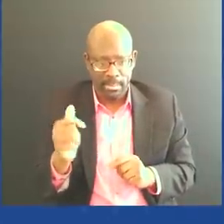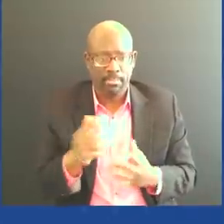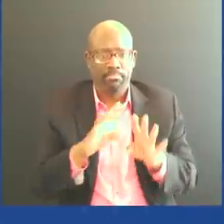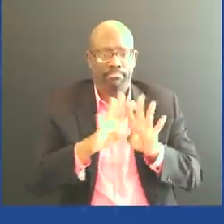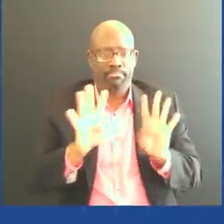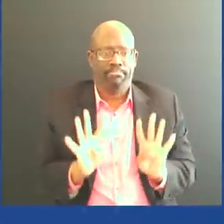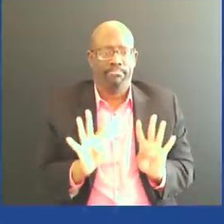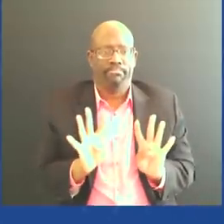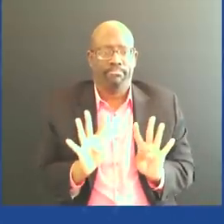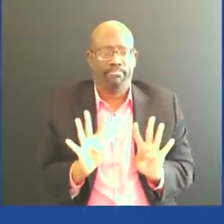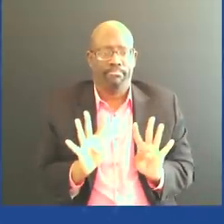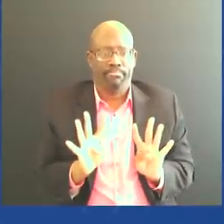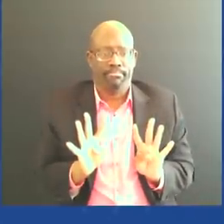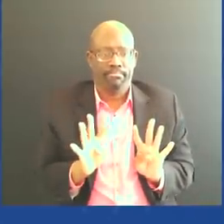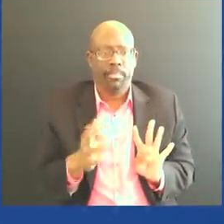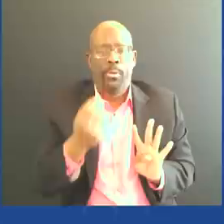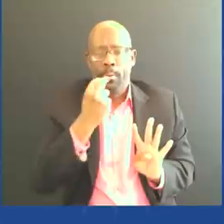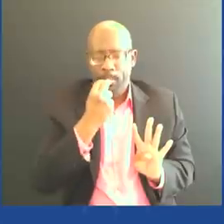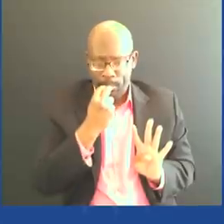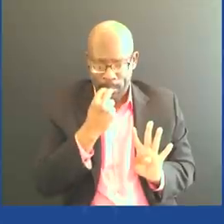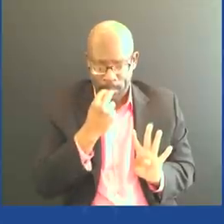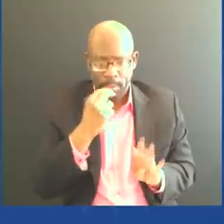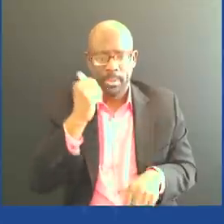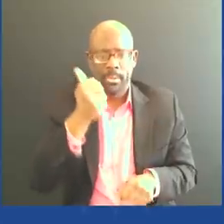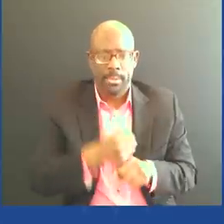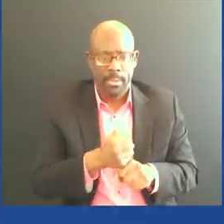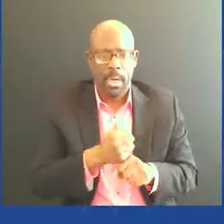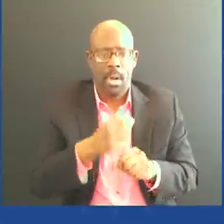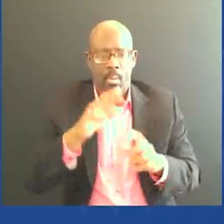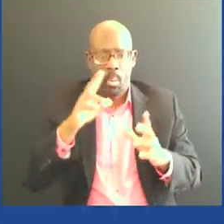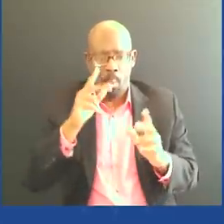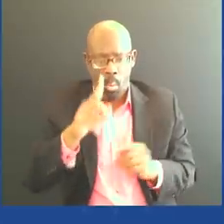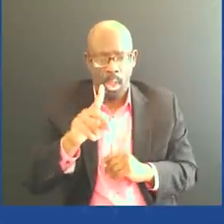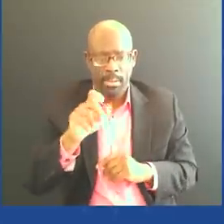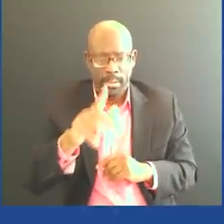Set the watch. On deck, section one.